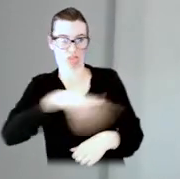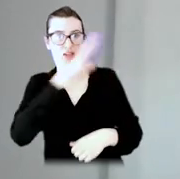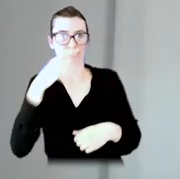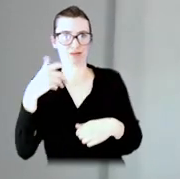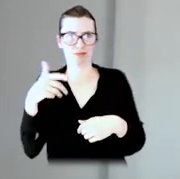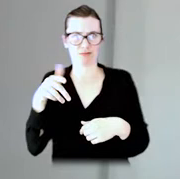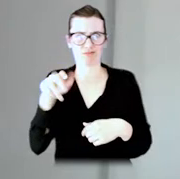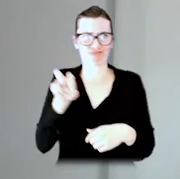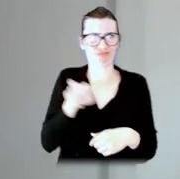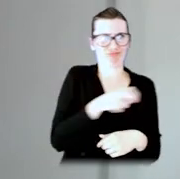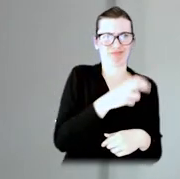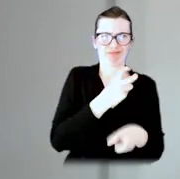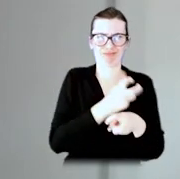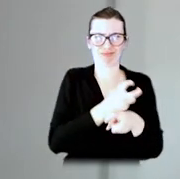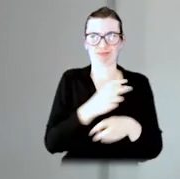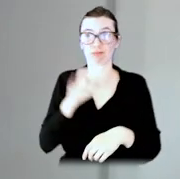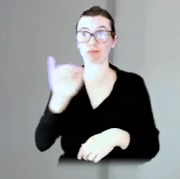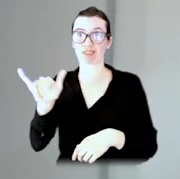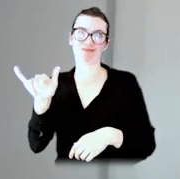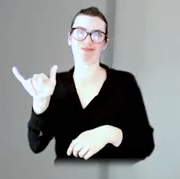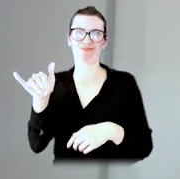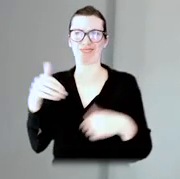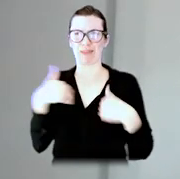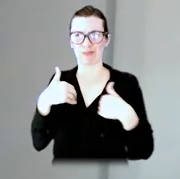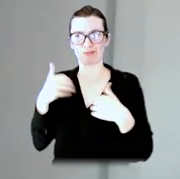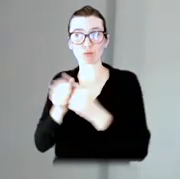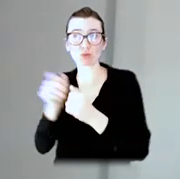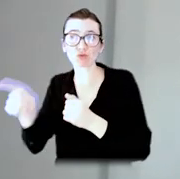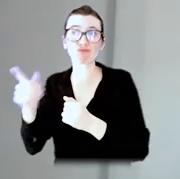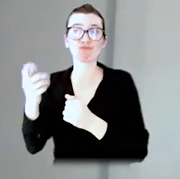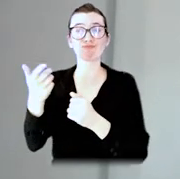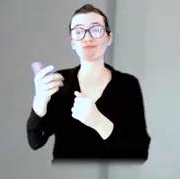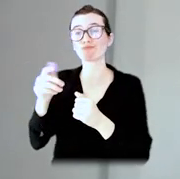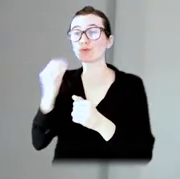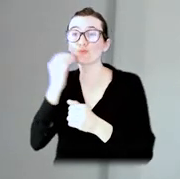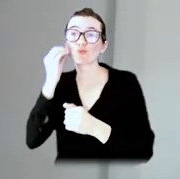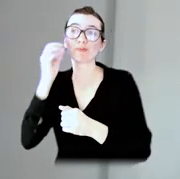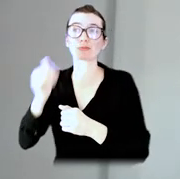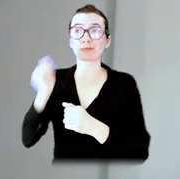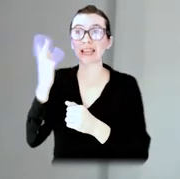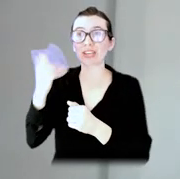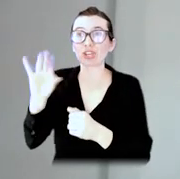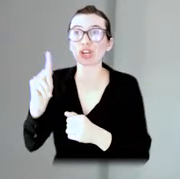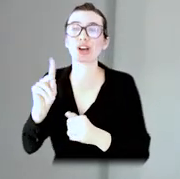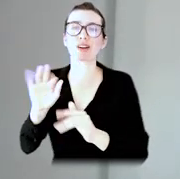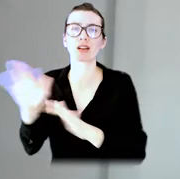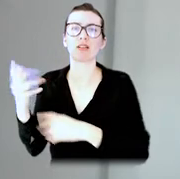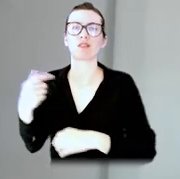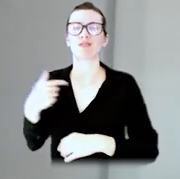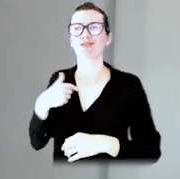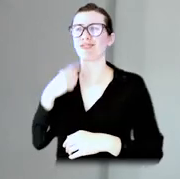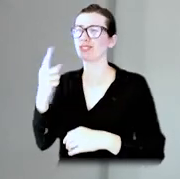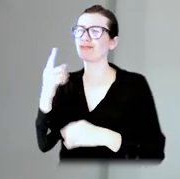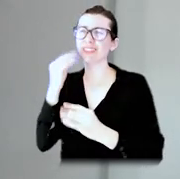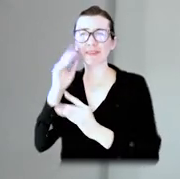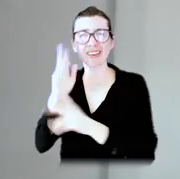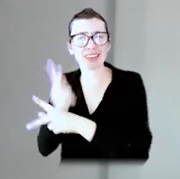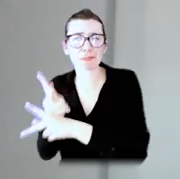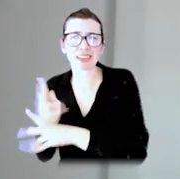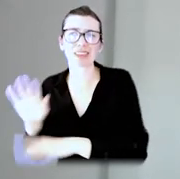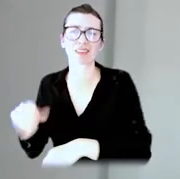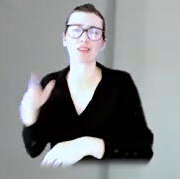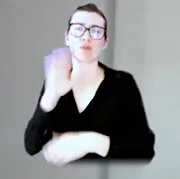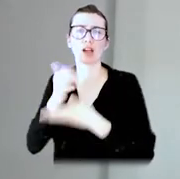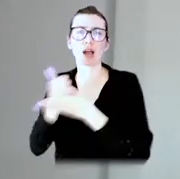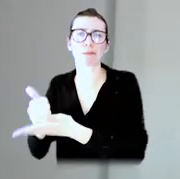home or in your backyard for all this time. Think about keeping the adult, and we'll help you get it spayed or whatever. But yeah, that's always a tough one for me.